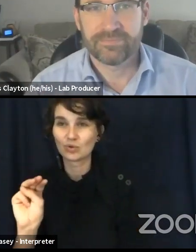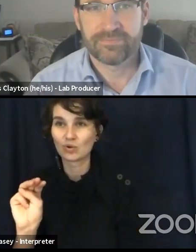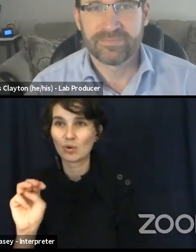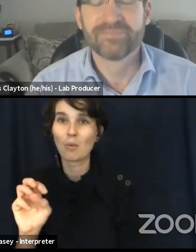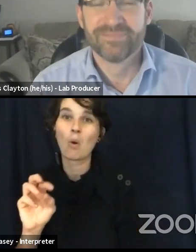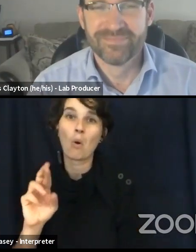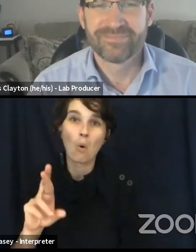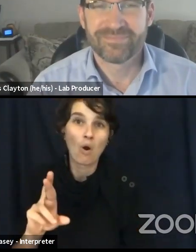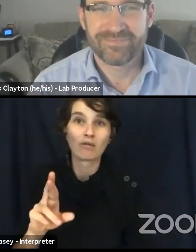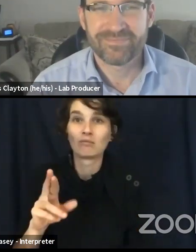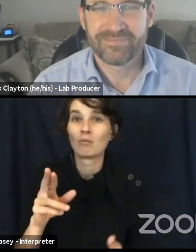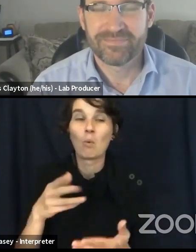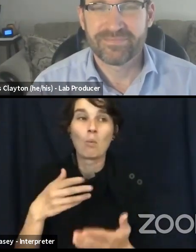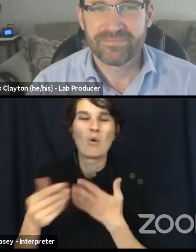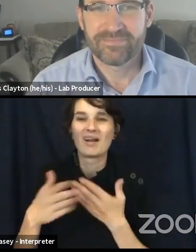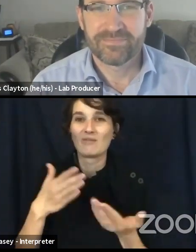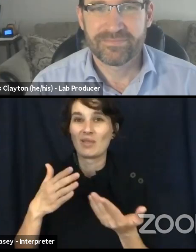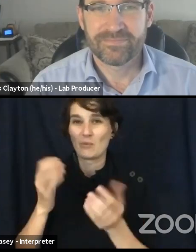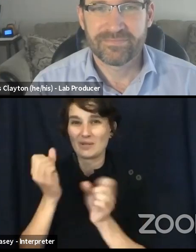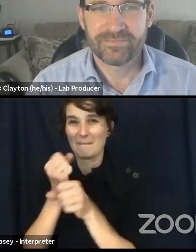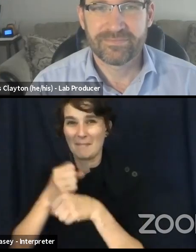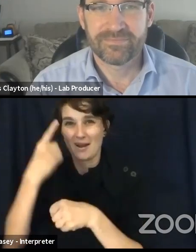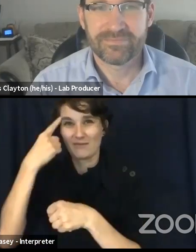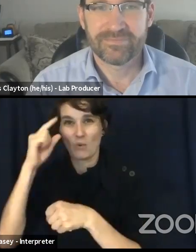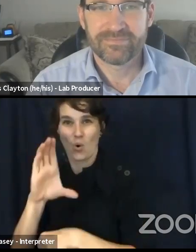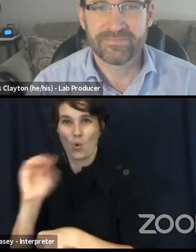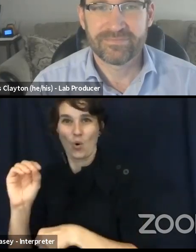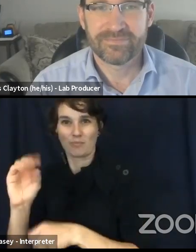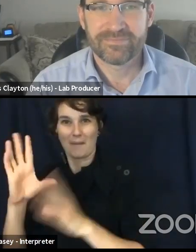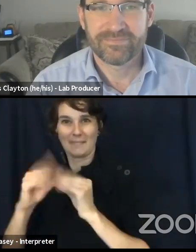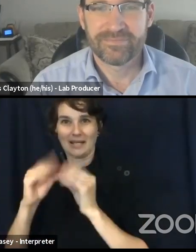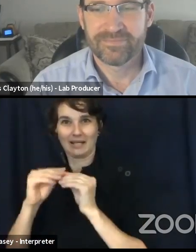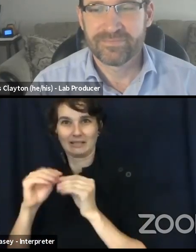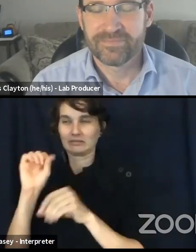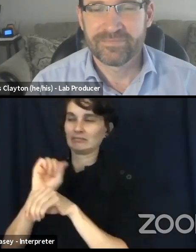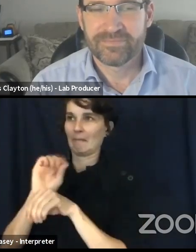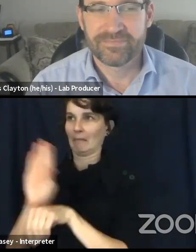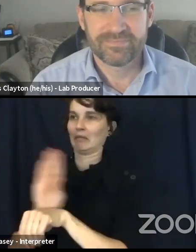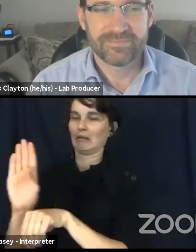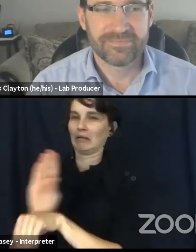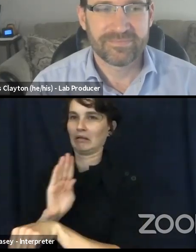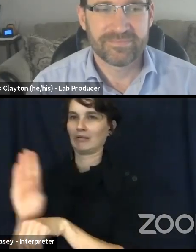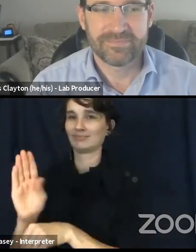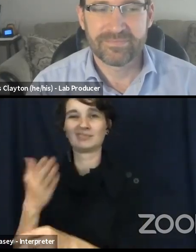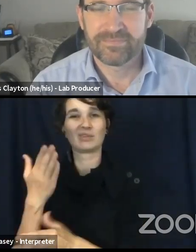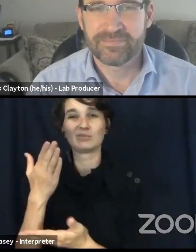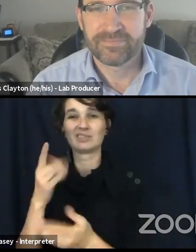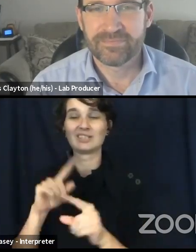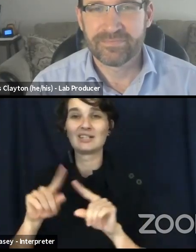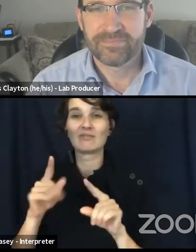meetings. And there are all sorts of different things that are just going to come up,